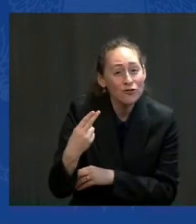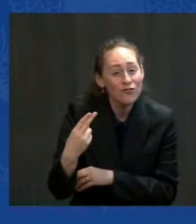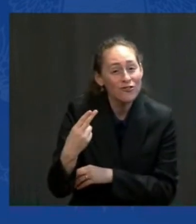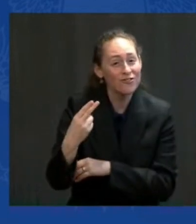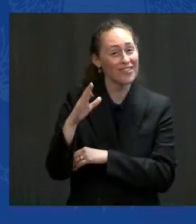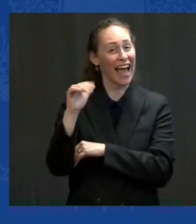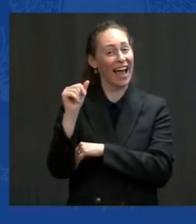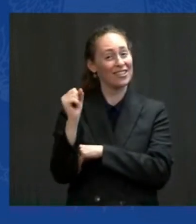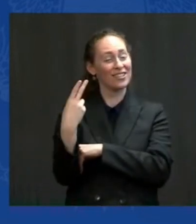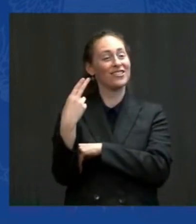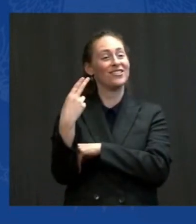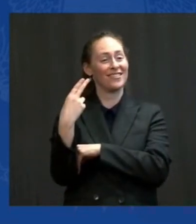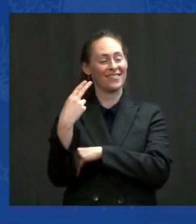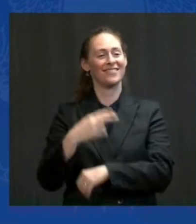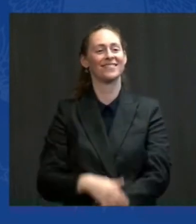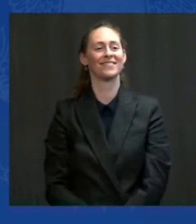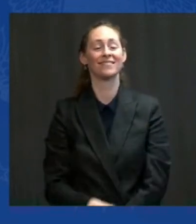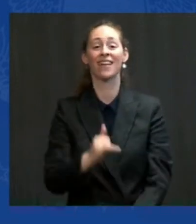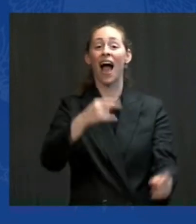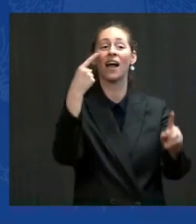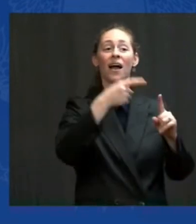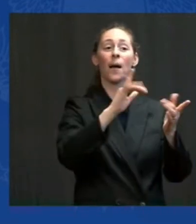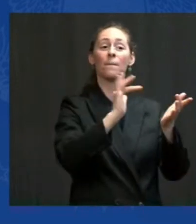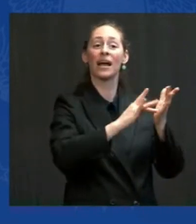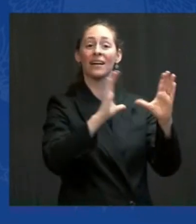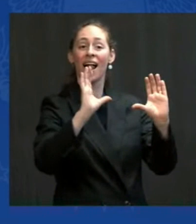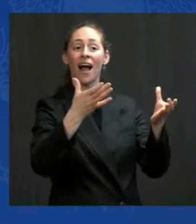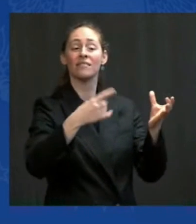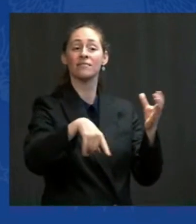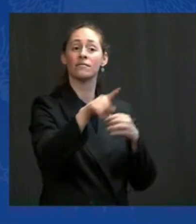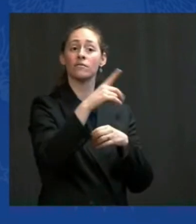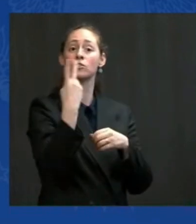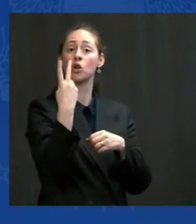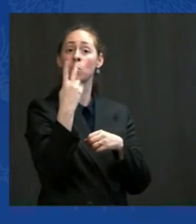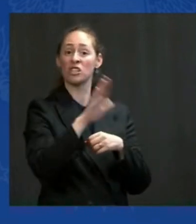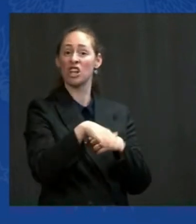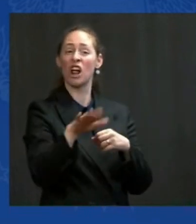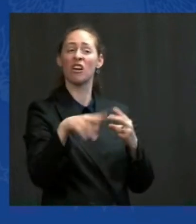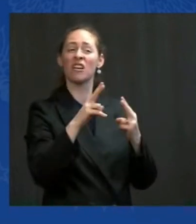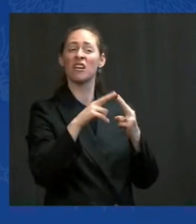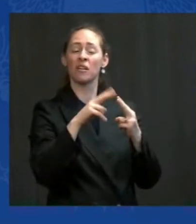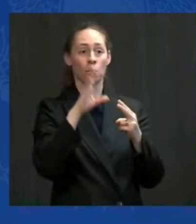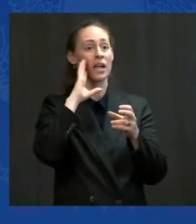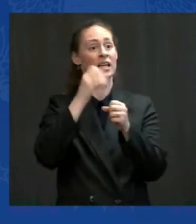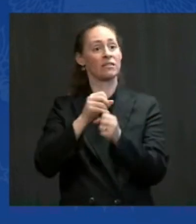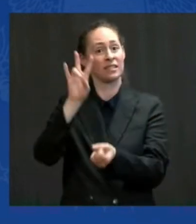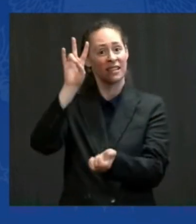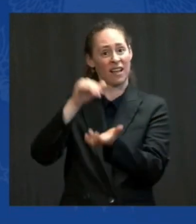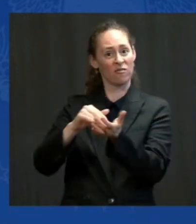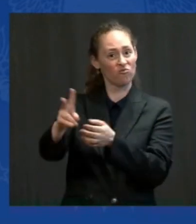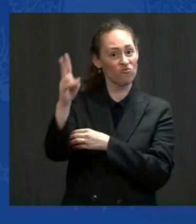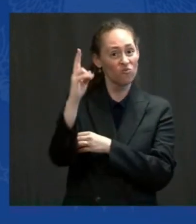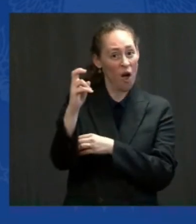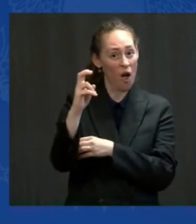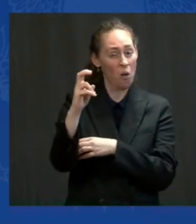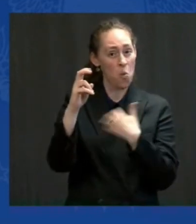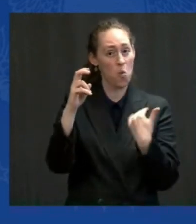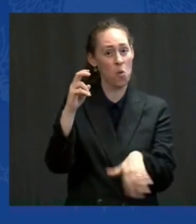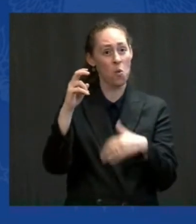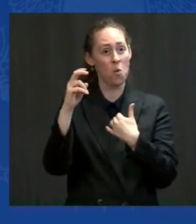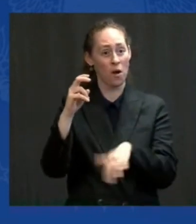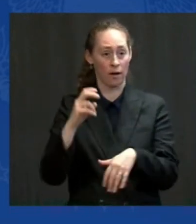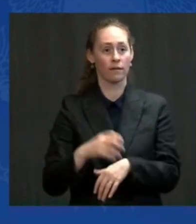get. For example, a middle-class family with 2 children can expect to receive $7,200. You get the first half,